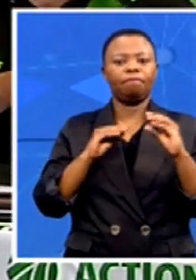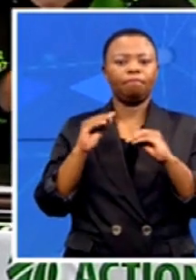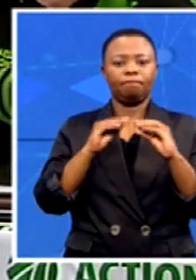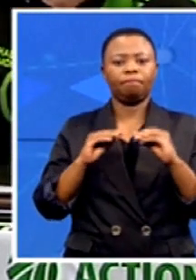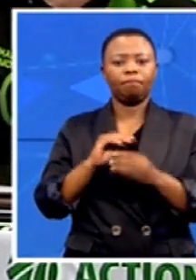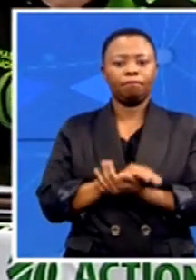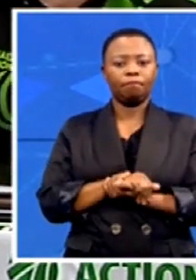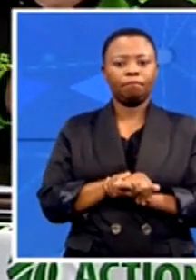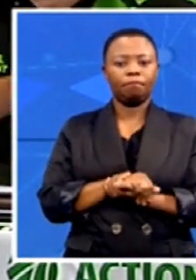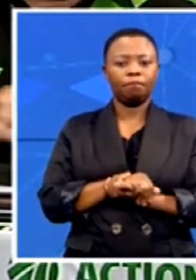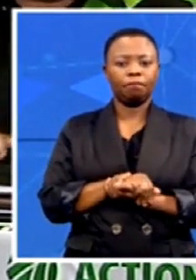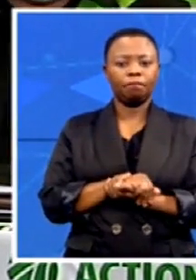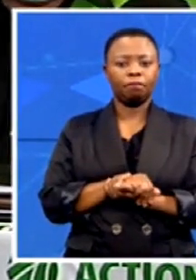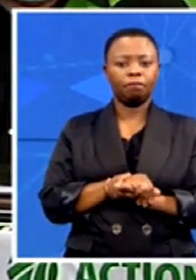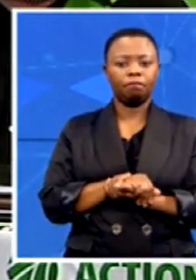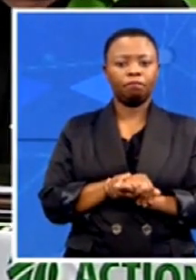Yeah.